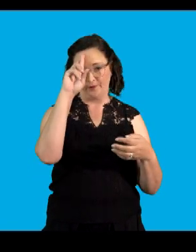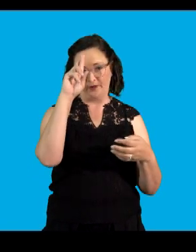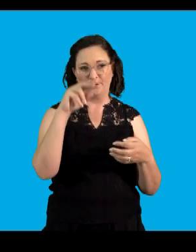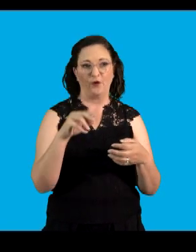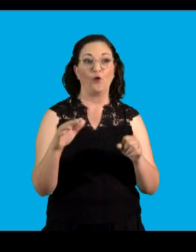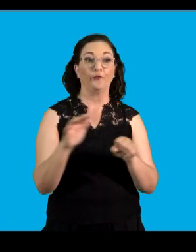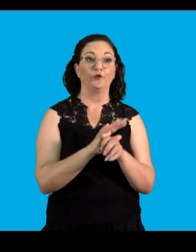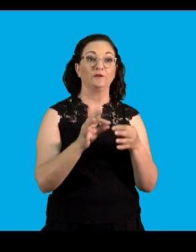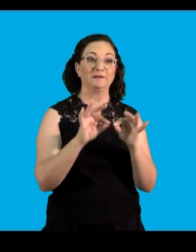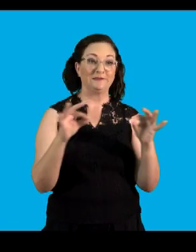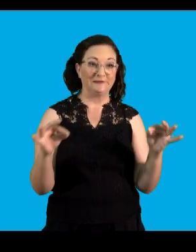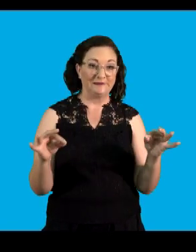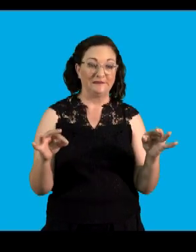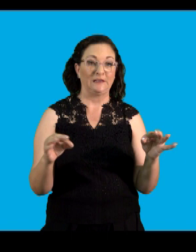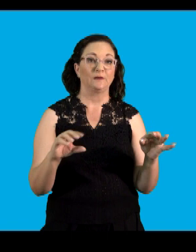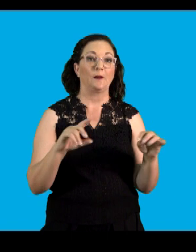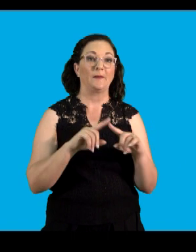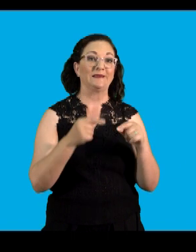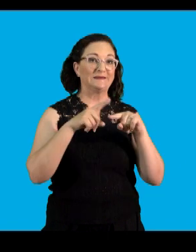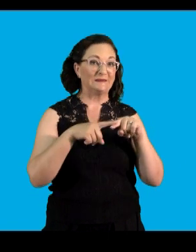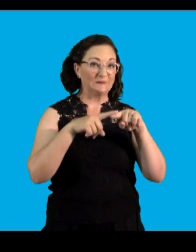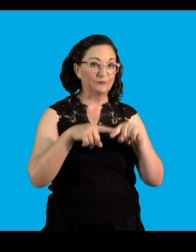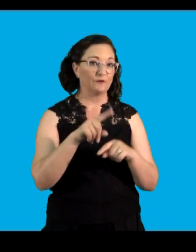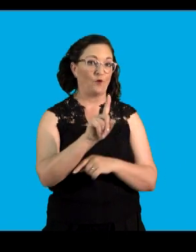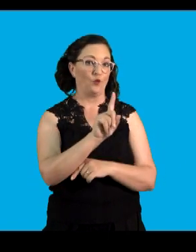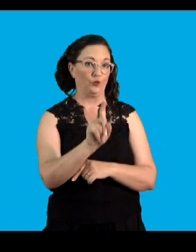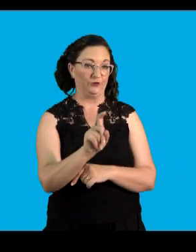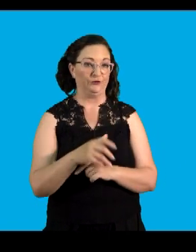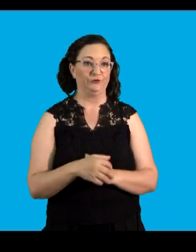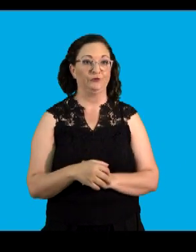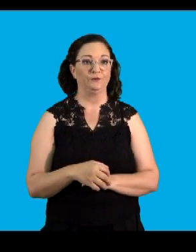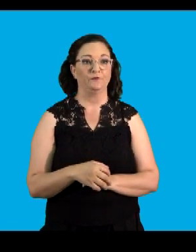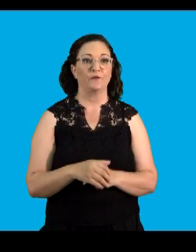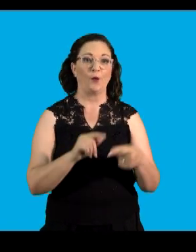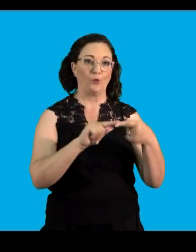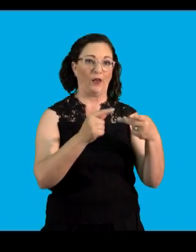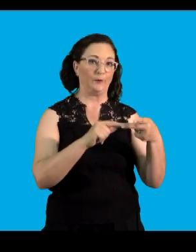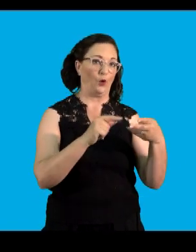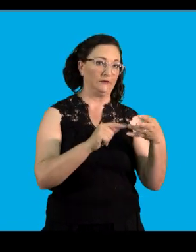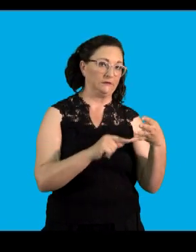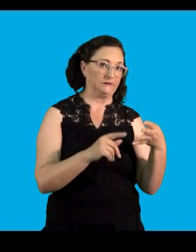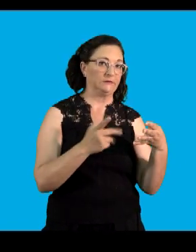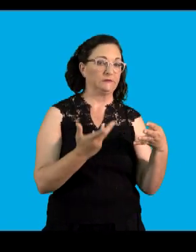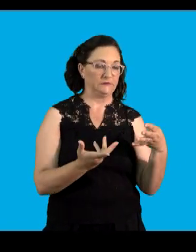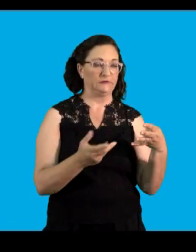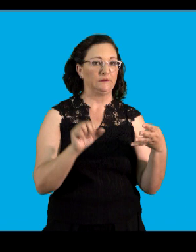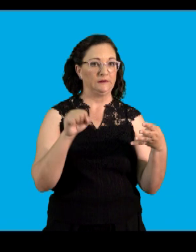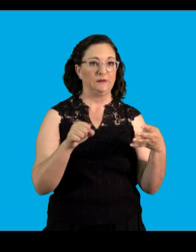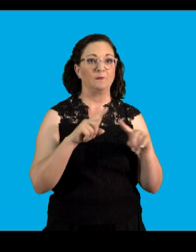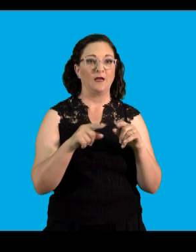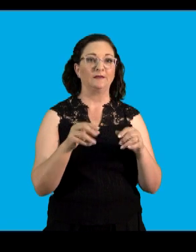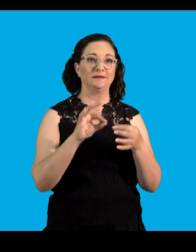per requirement of each question. So we're writing in bullet points. However, it should be